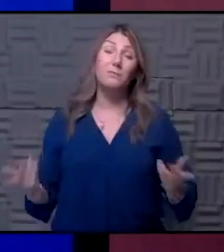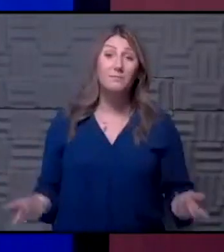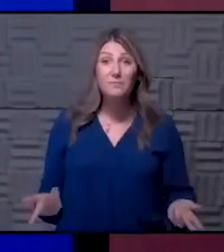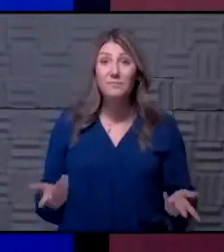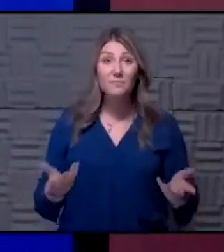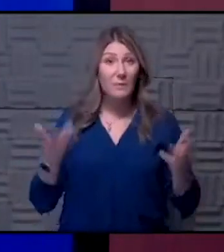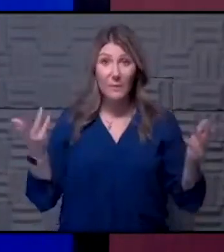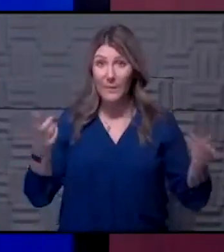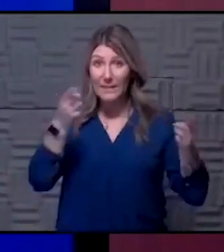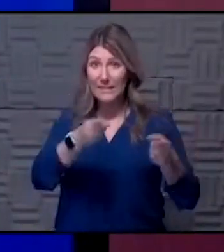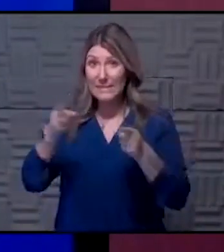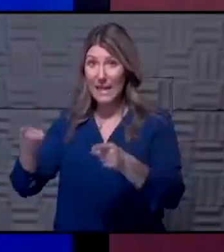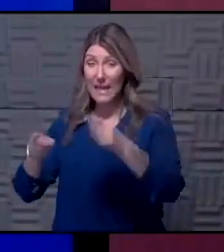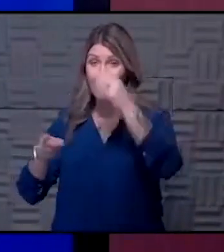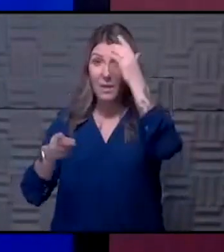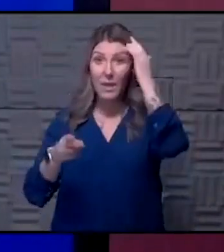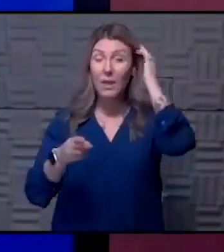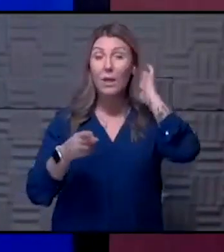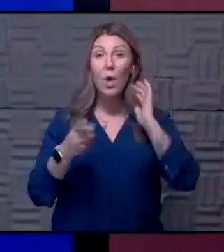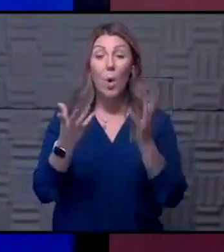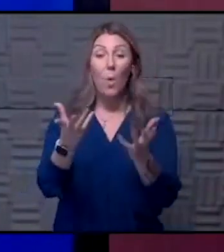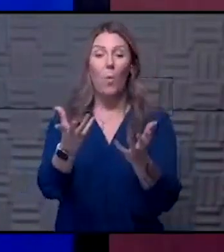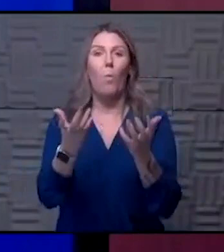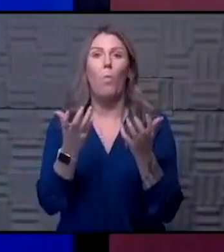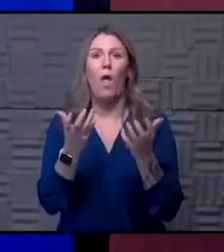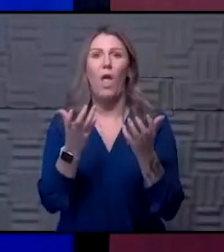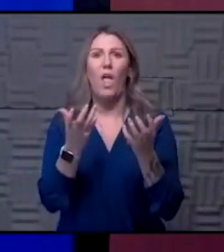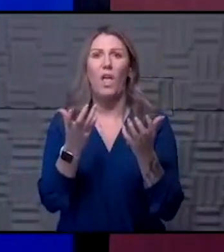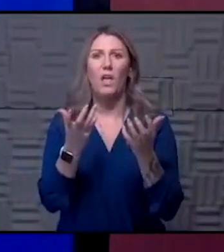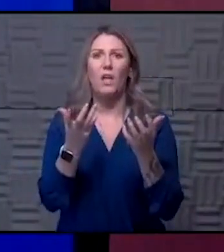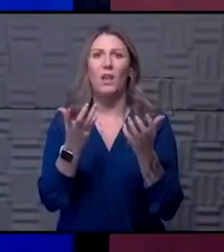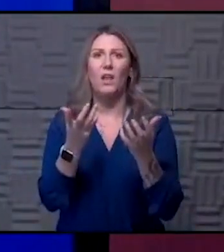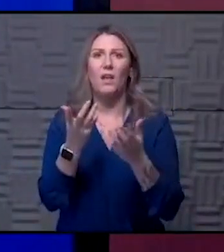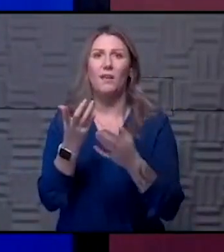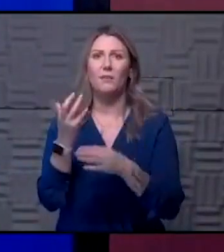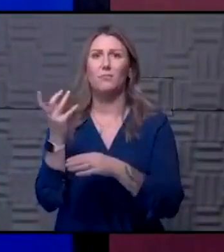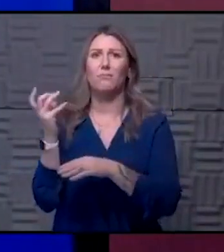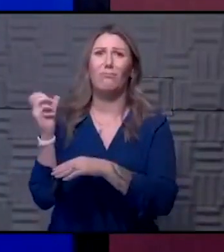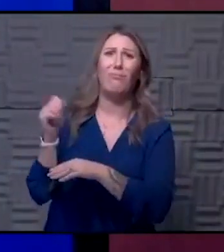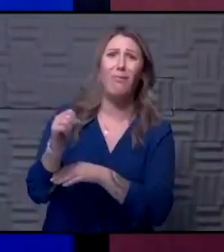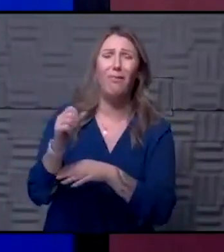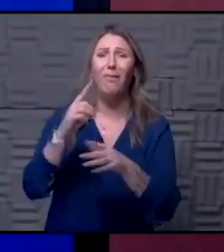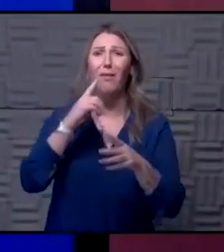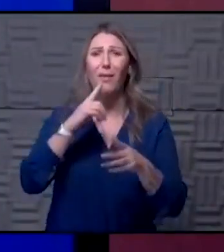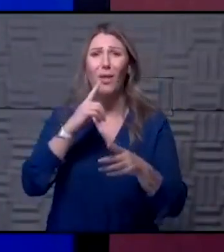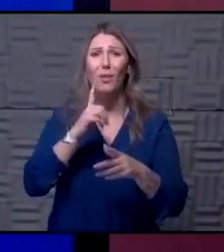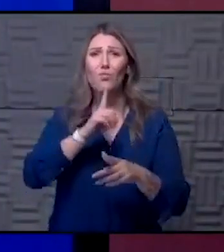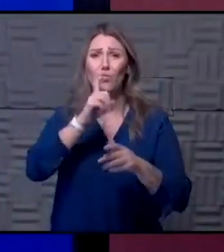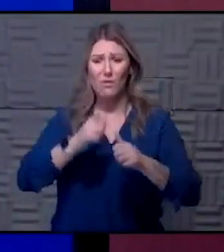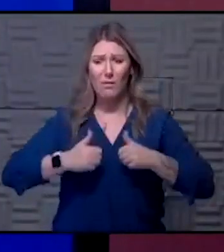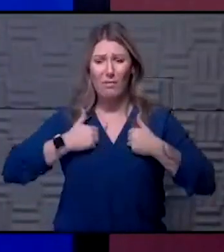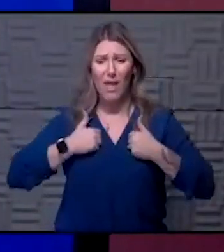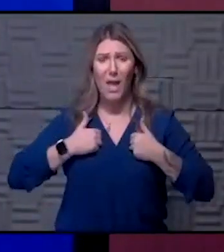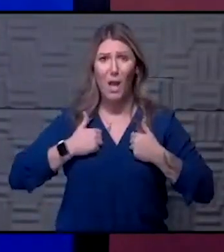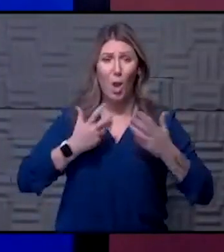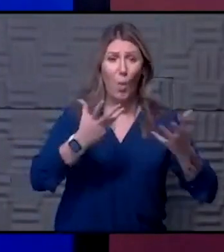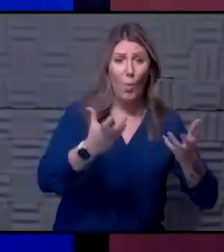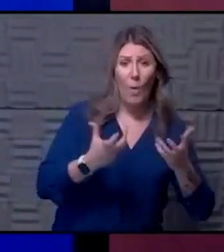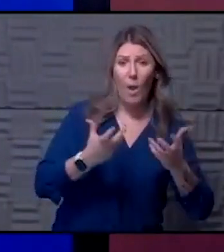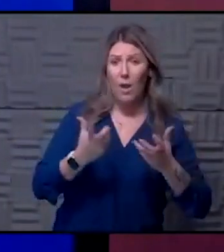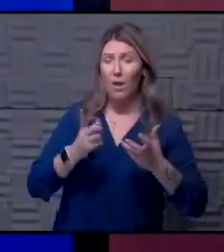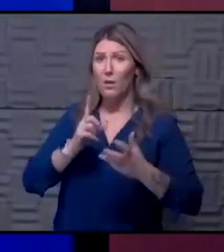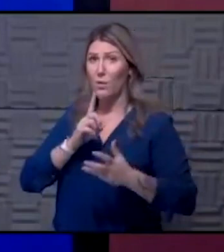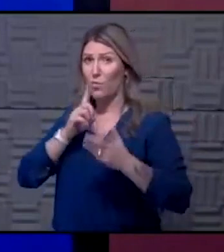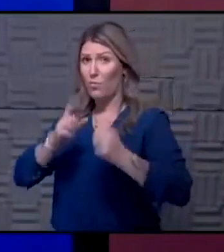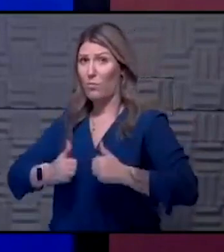But what's happened is want has exceeded reality, and what you have to be careful is want and reality